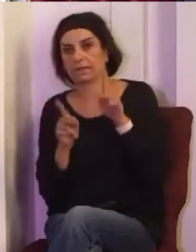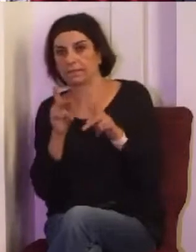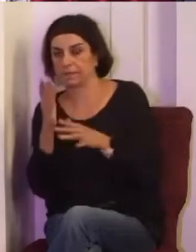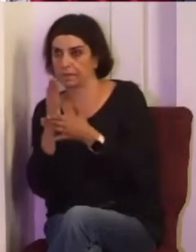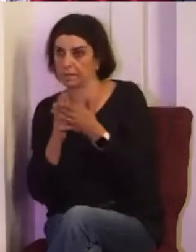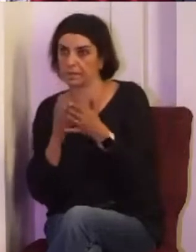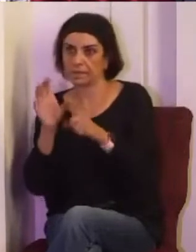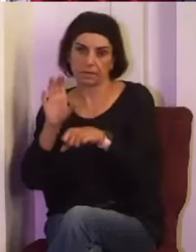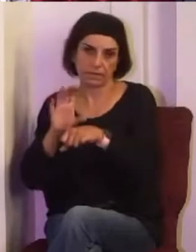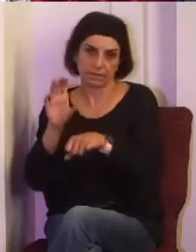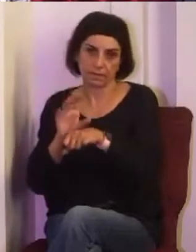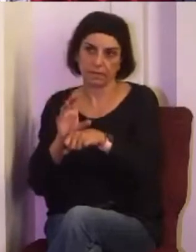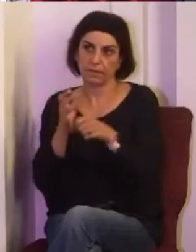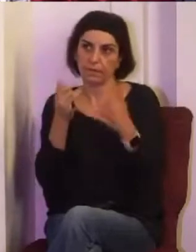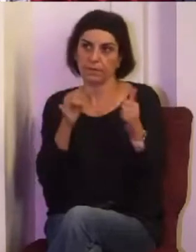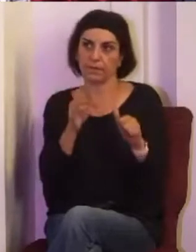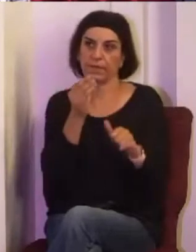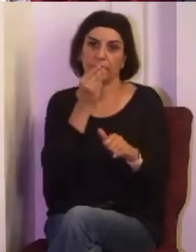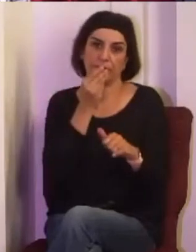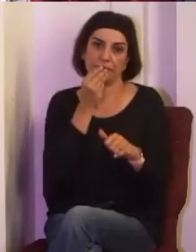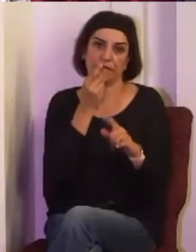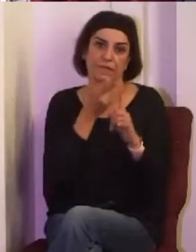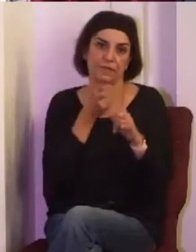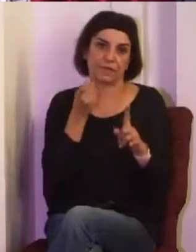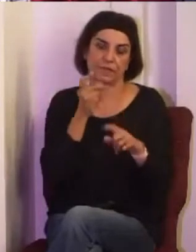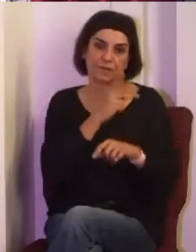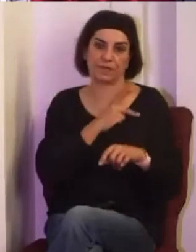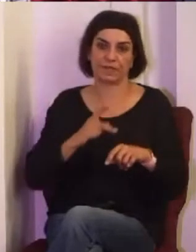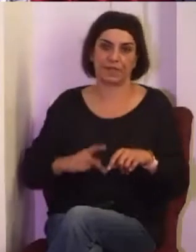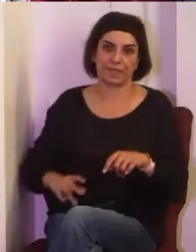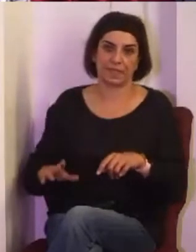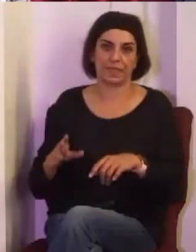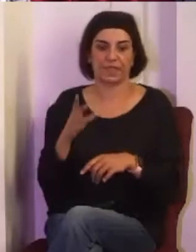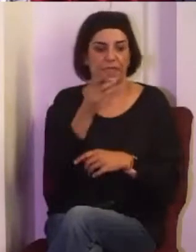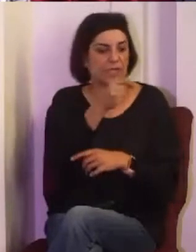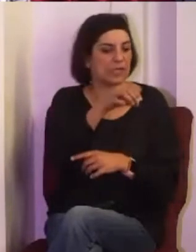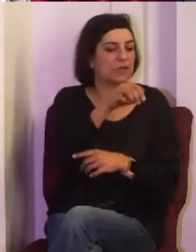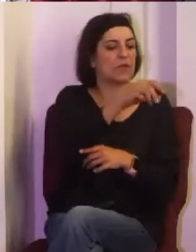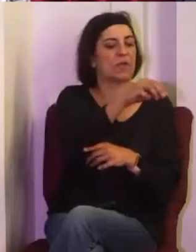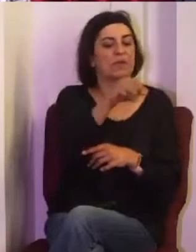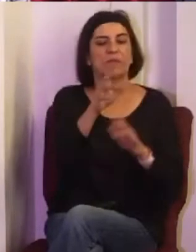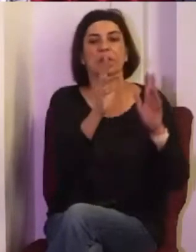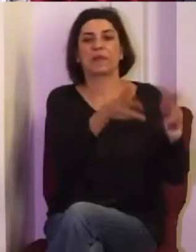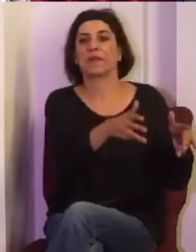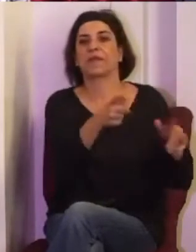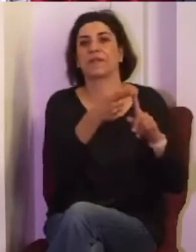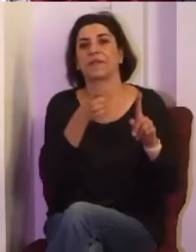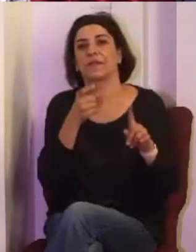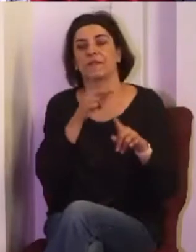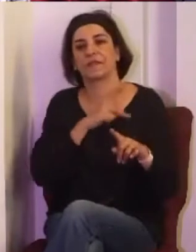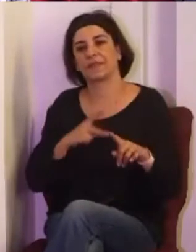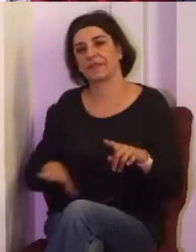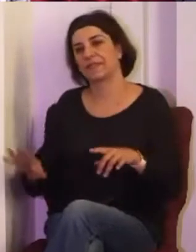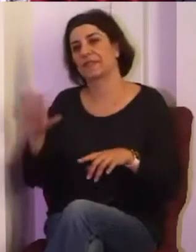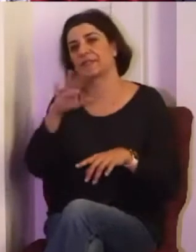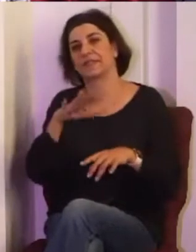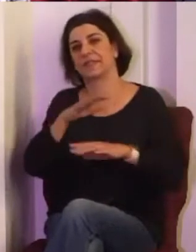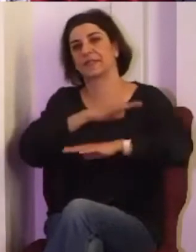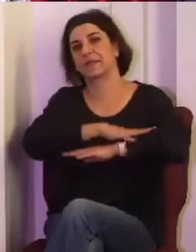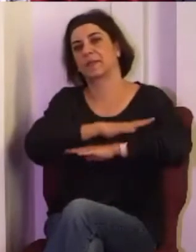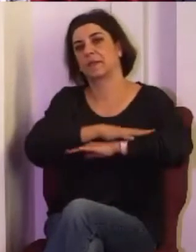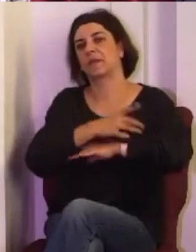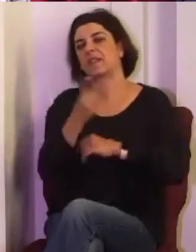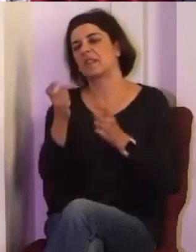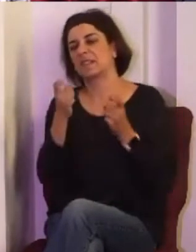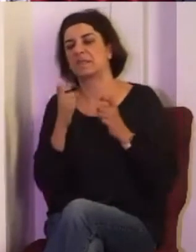those churches and they're still eating from the king's table, the crumbs that fall from the king's table. Just give me a little bit.